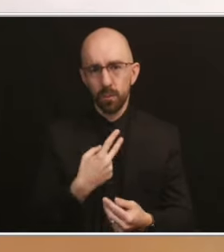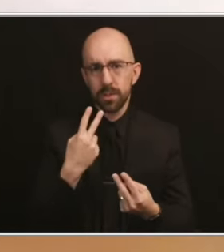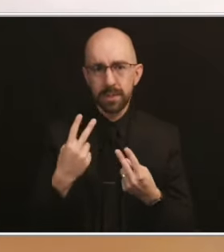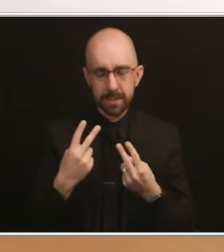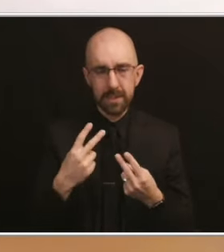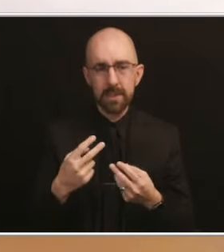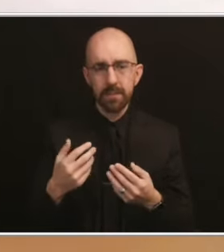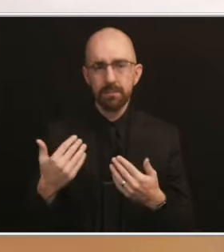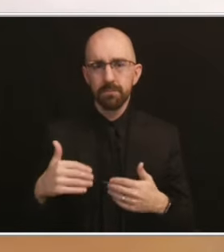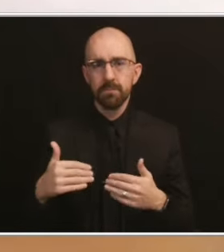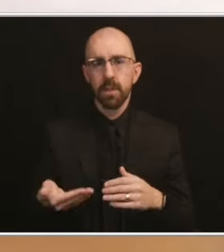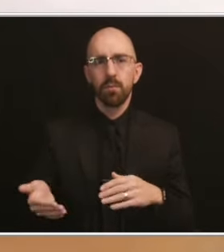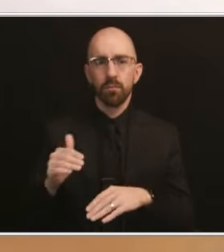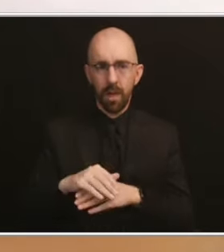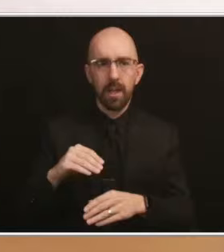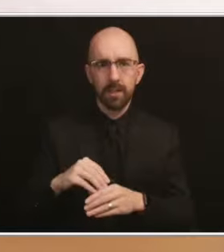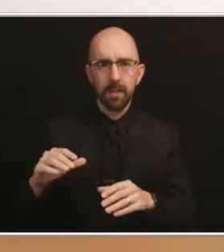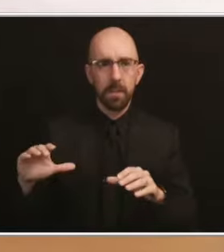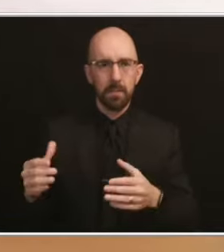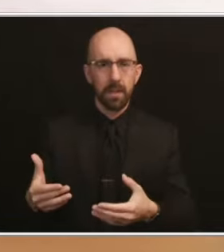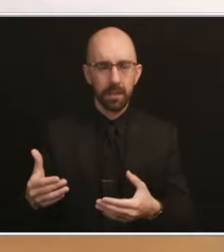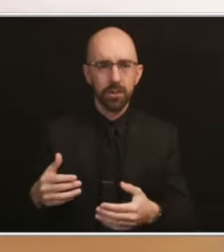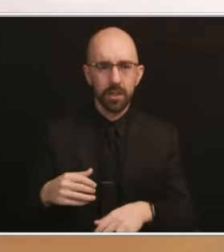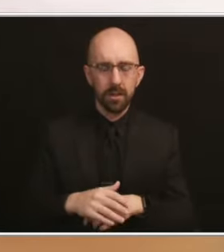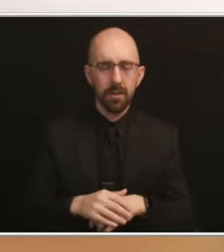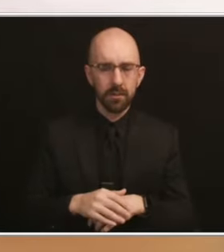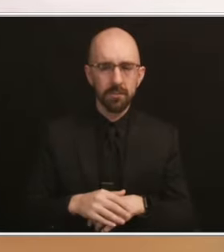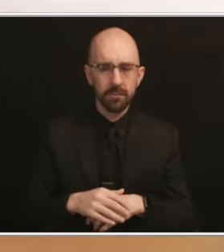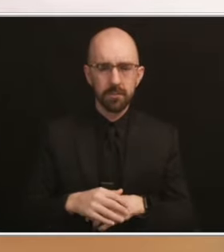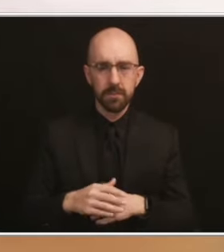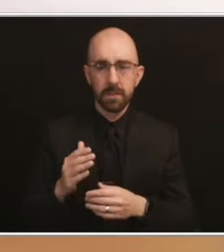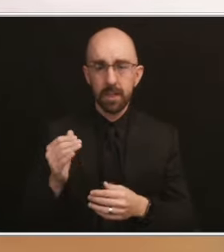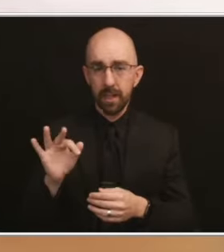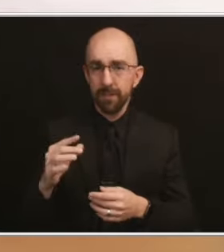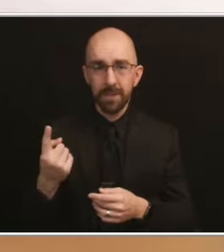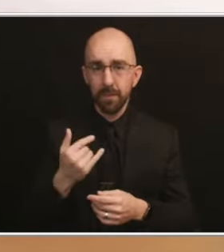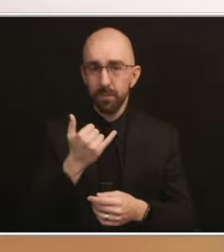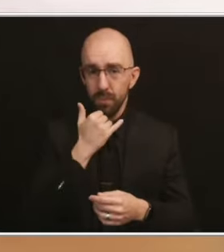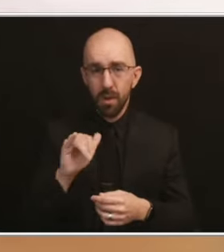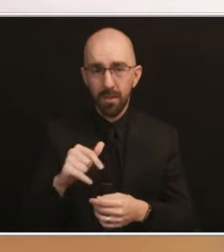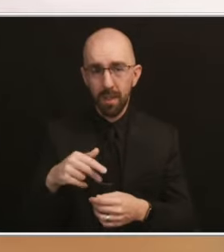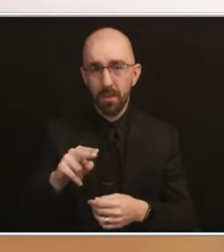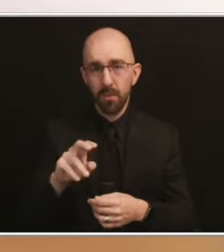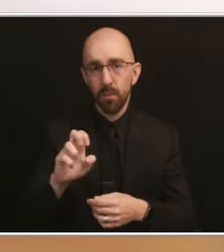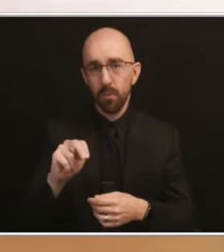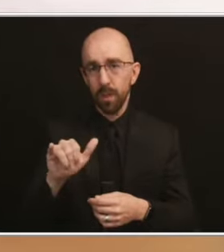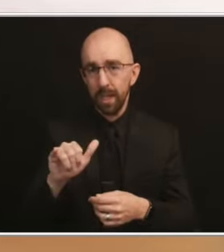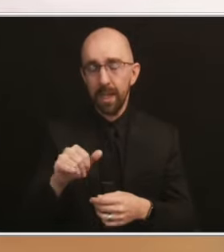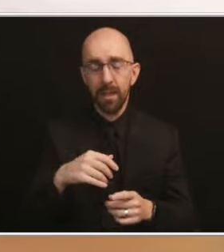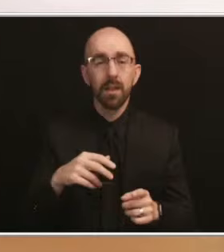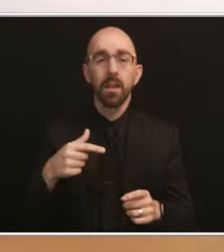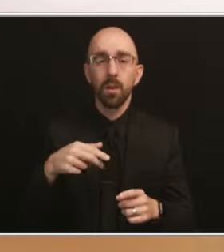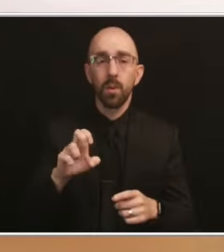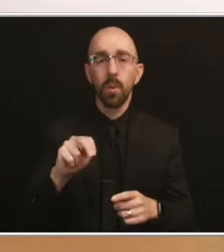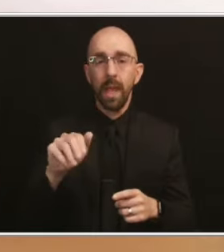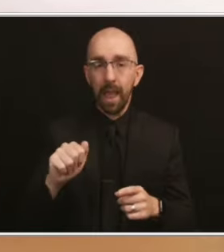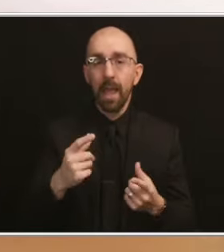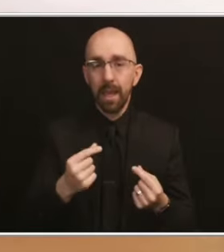a significant rise in our population. And if something's wrong, just like Queenie did, please advocate for yourself and